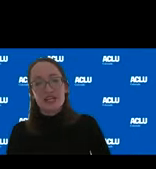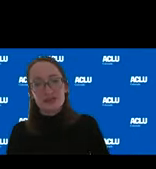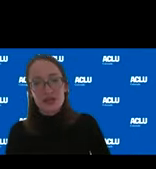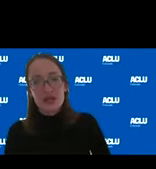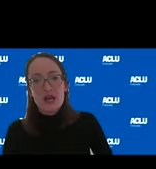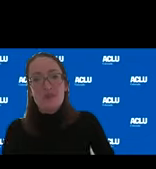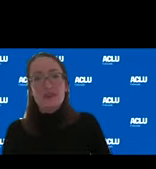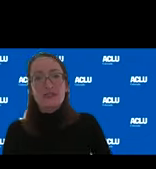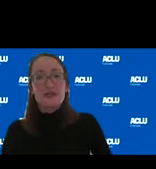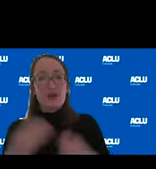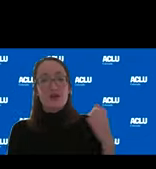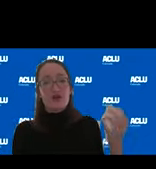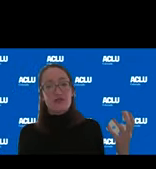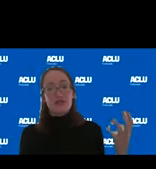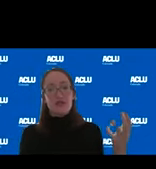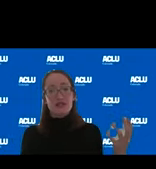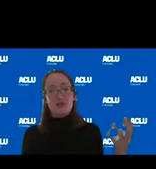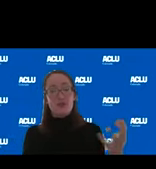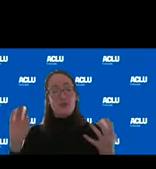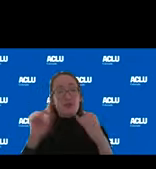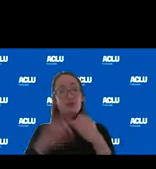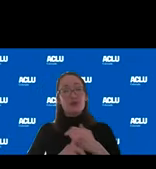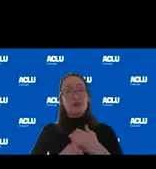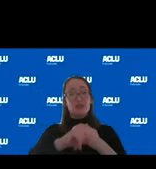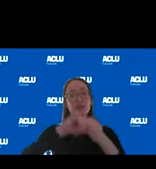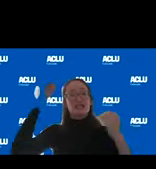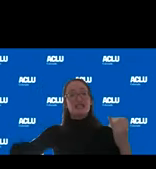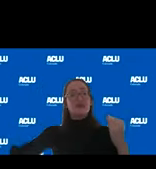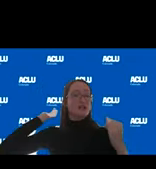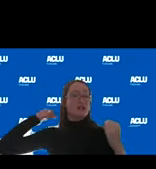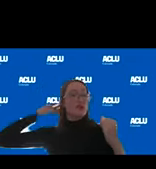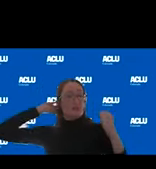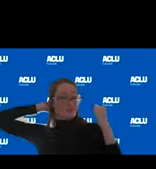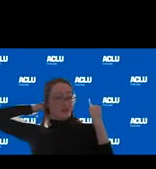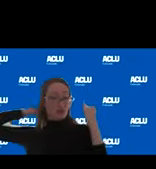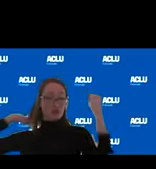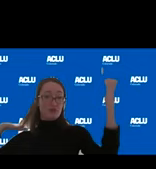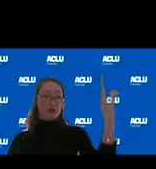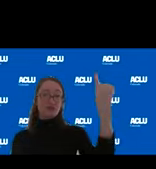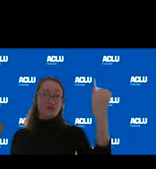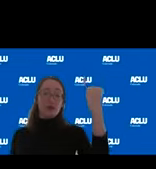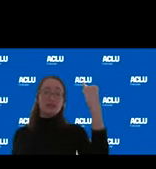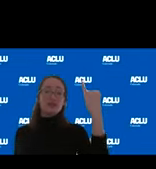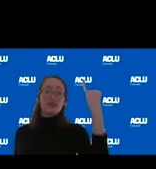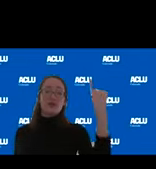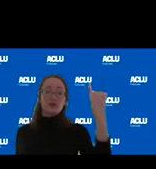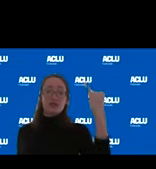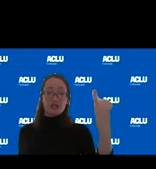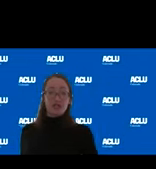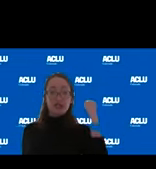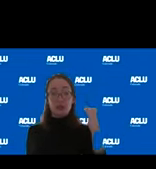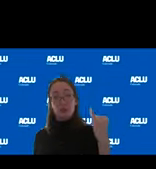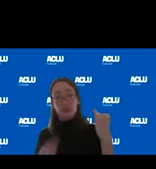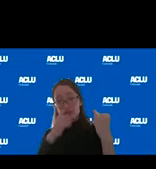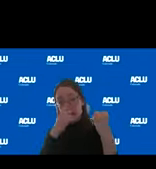and learn. But basically we are looking for what you should be doing is telling, you should be updating your voter registration.